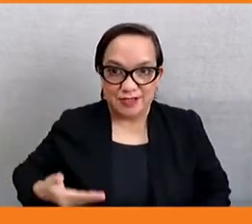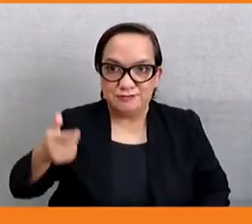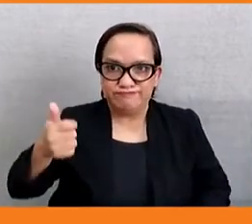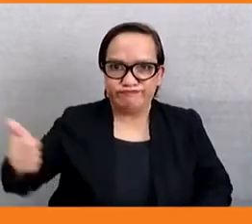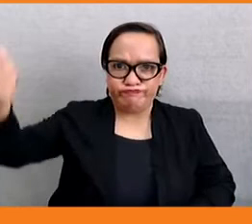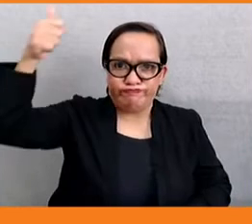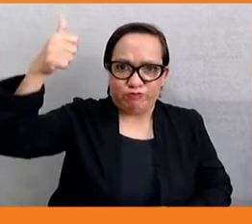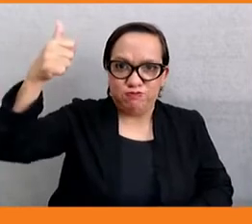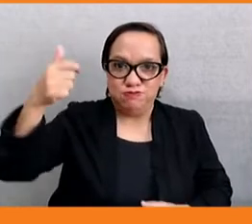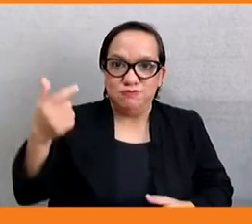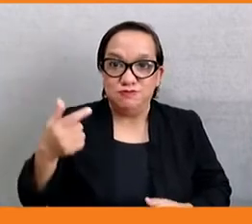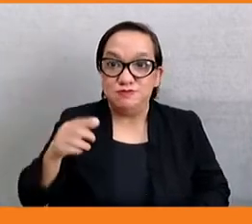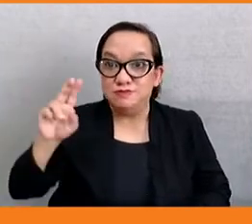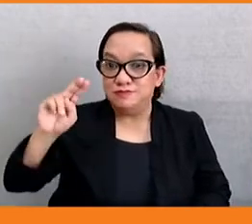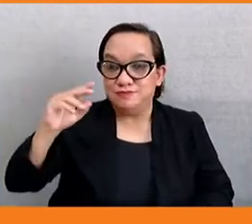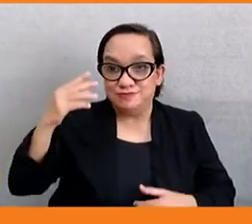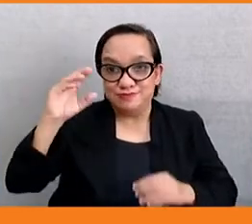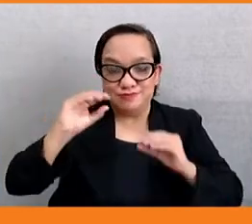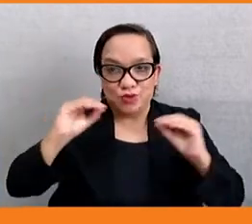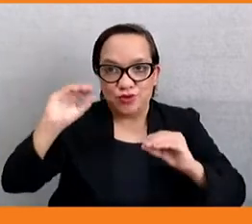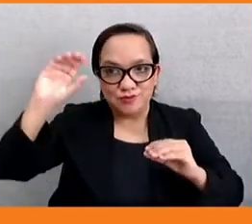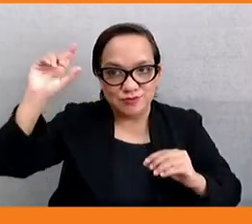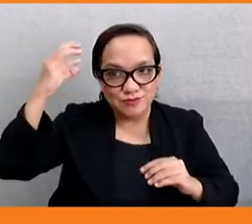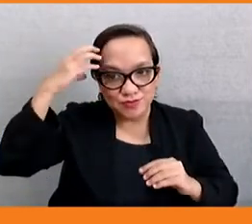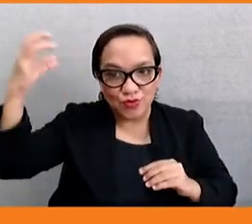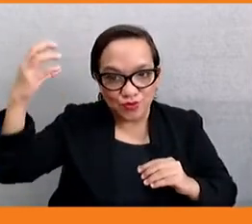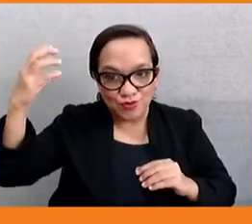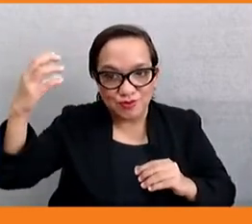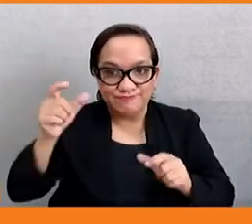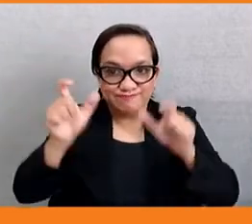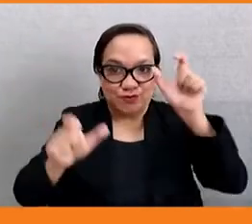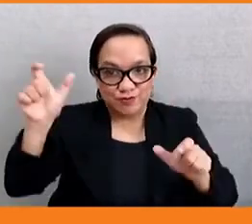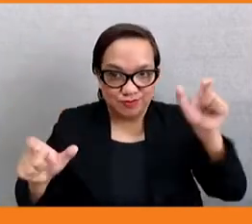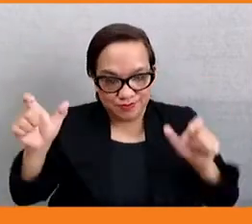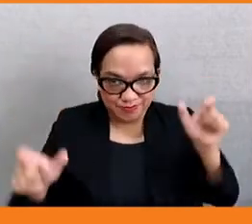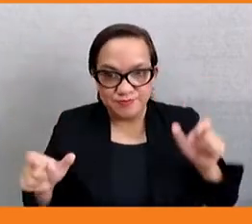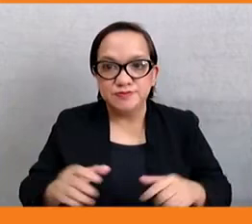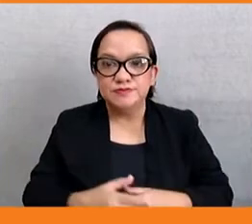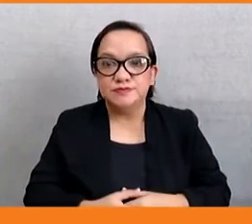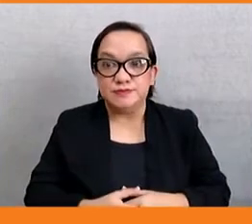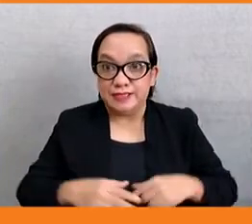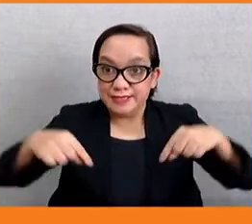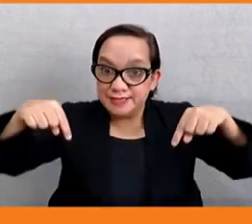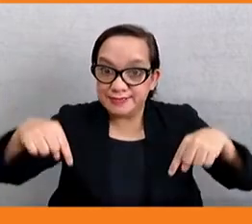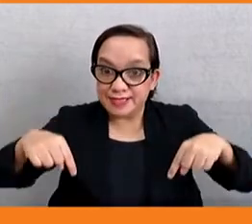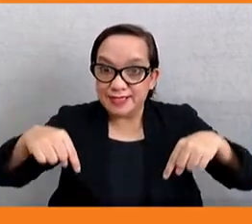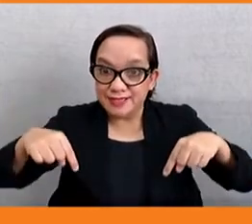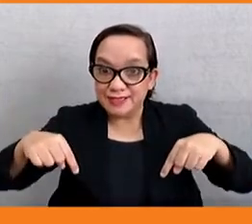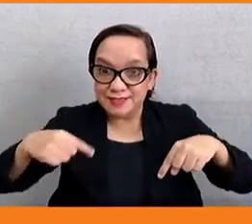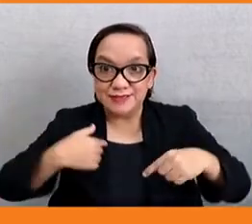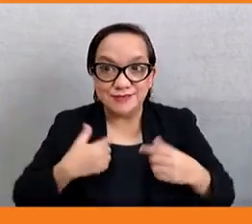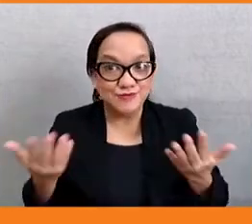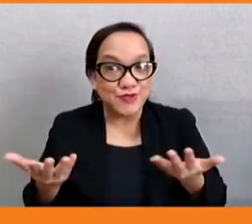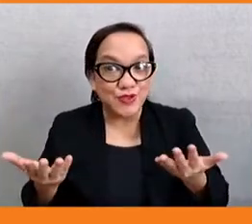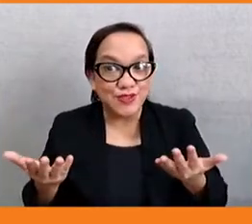your moderator for this hour. Let me quickly go over the flow of today's sessions. Following a brief remark by President Masa,